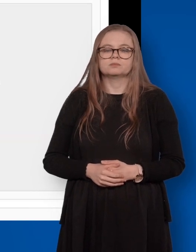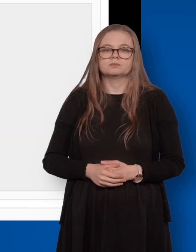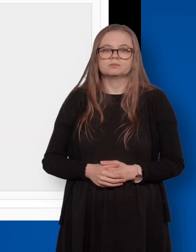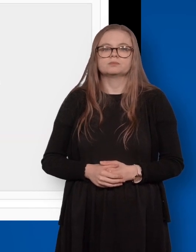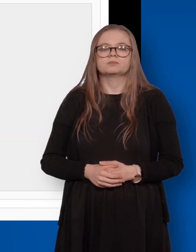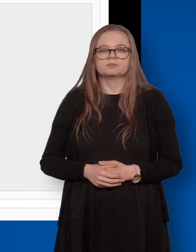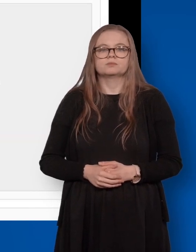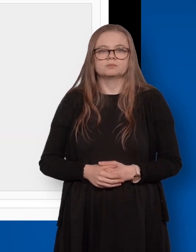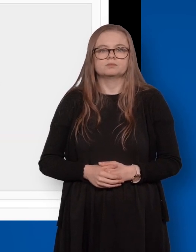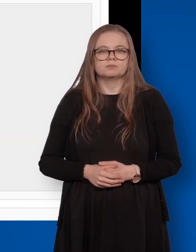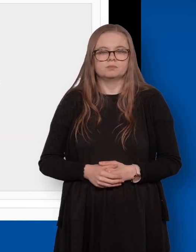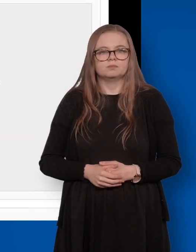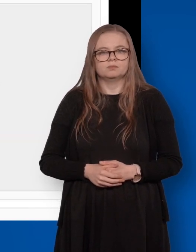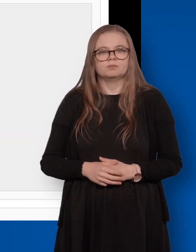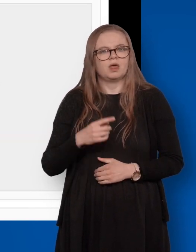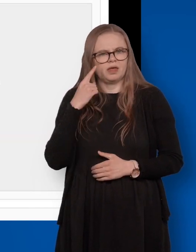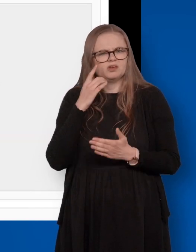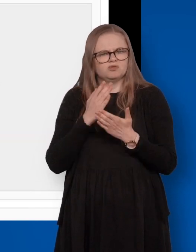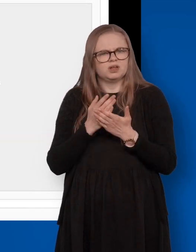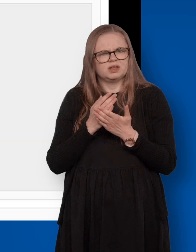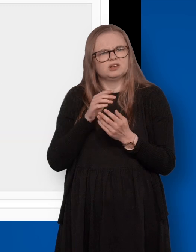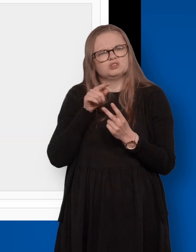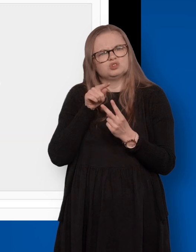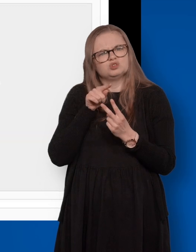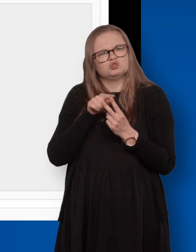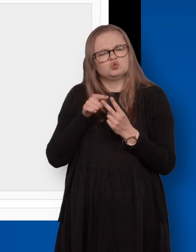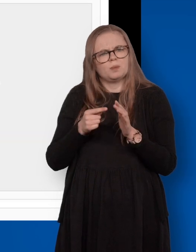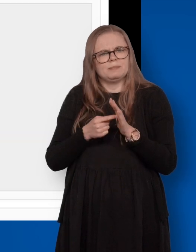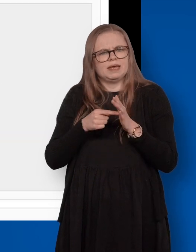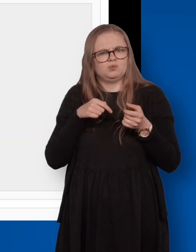We have, I guess there's two main ways.